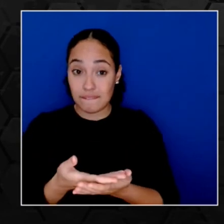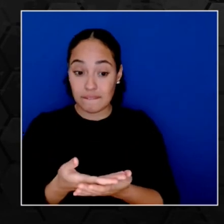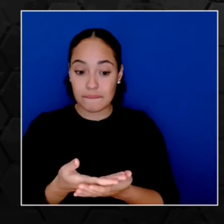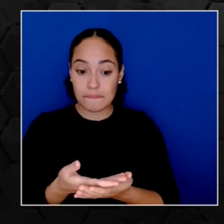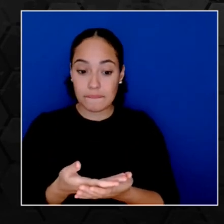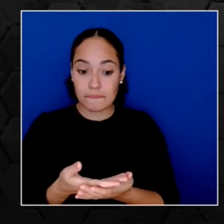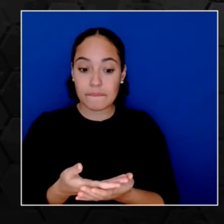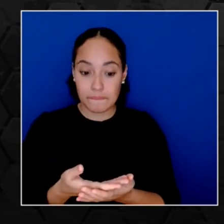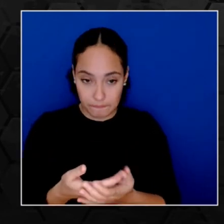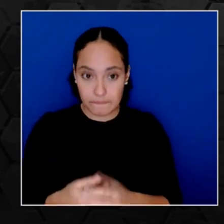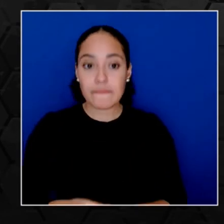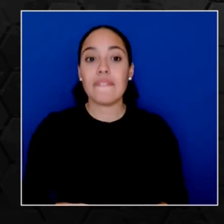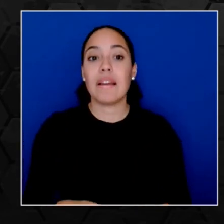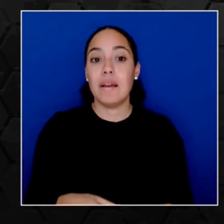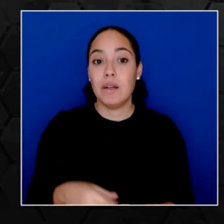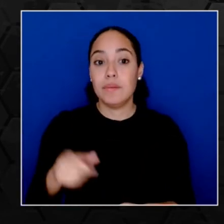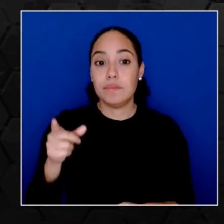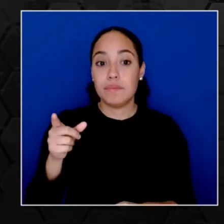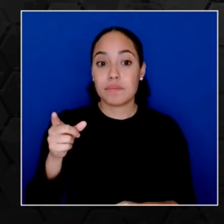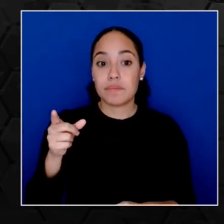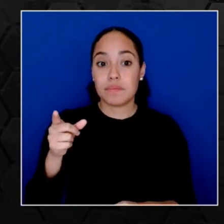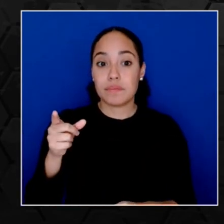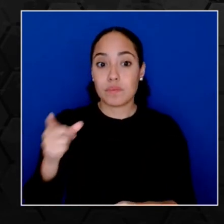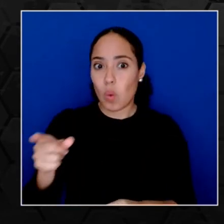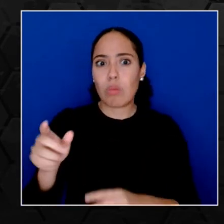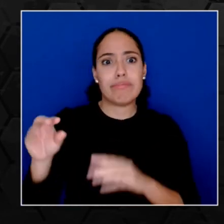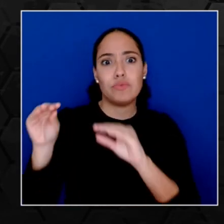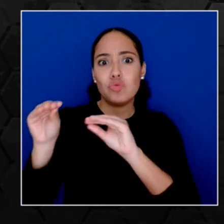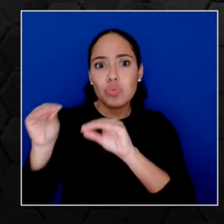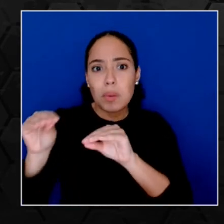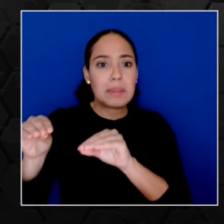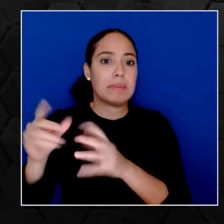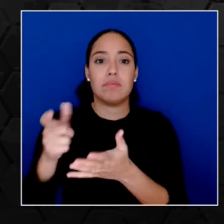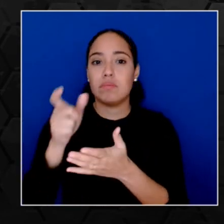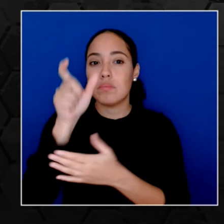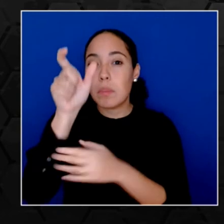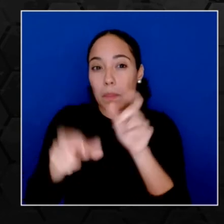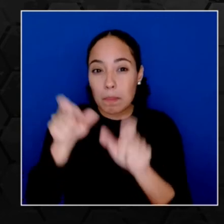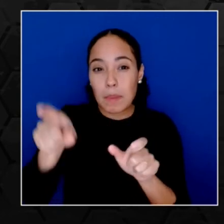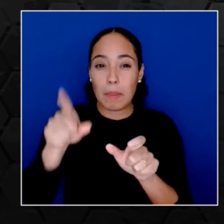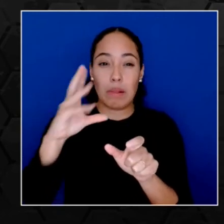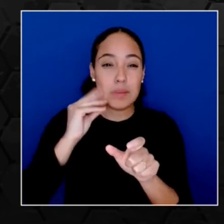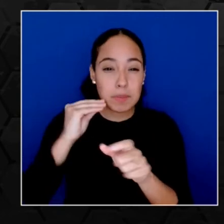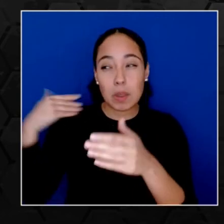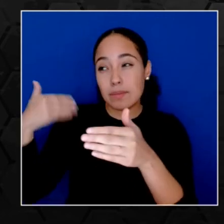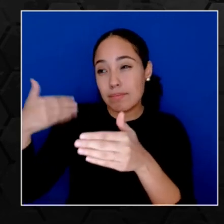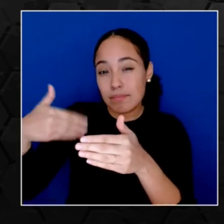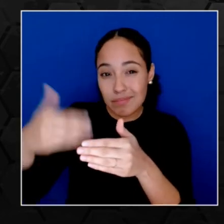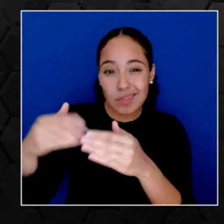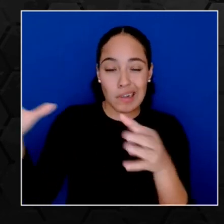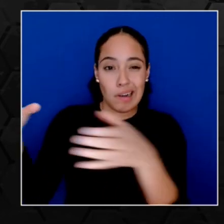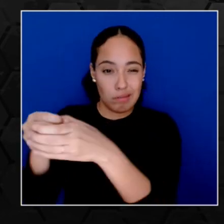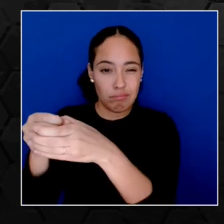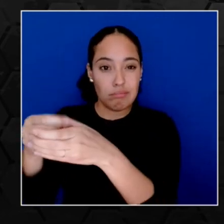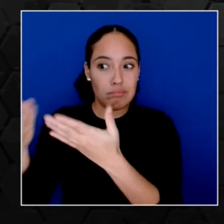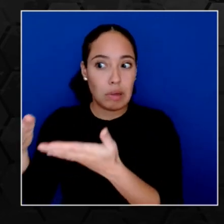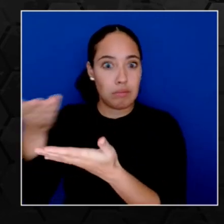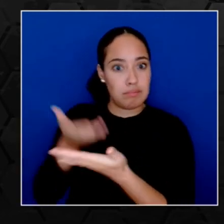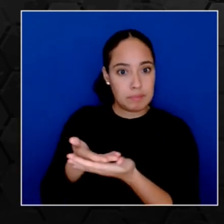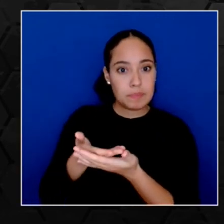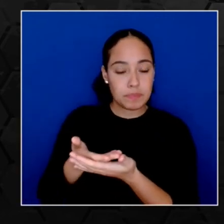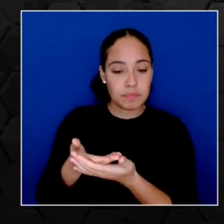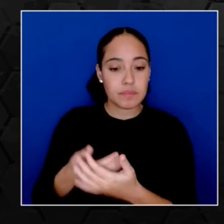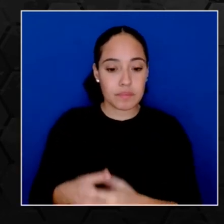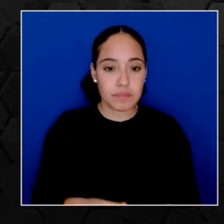to the training client or the user who is requesting that recommendation. And also we have the like model registry. So this is used for